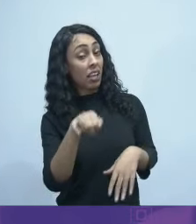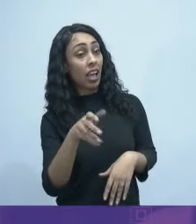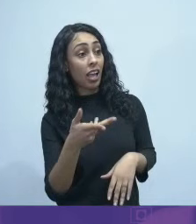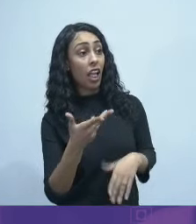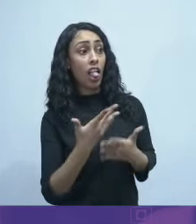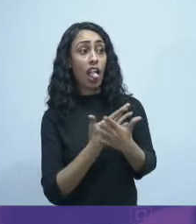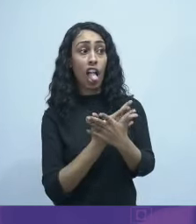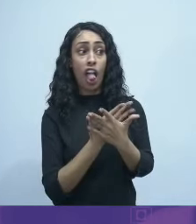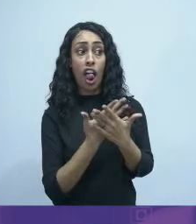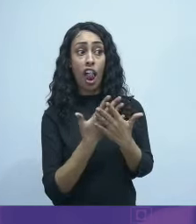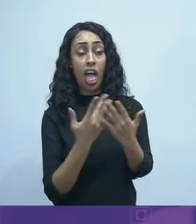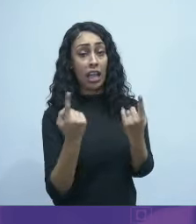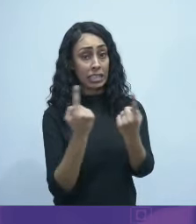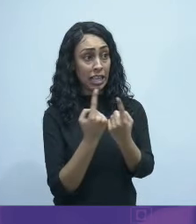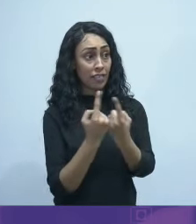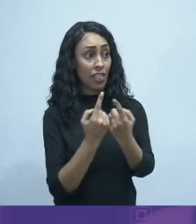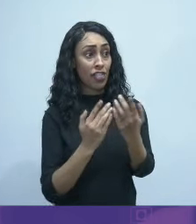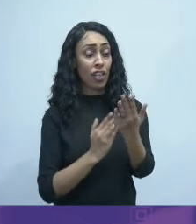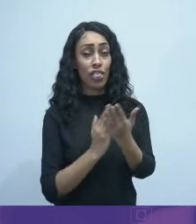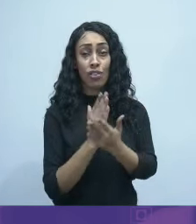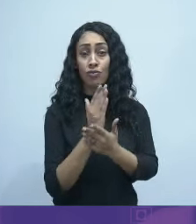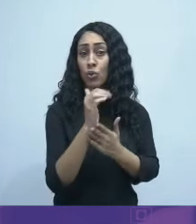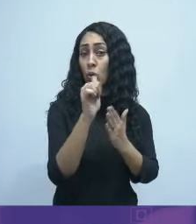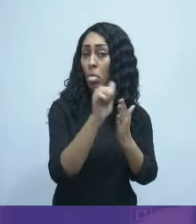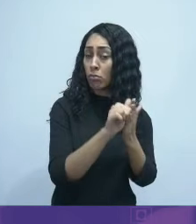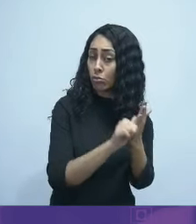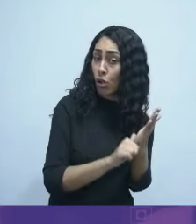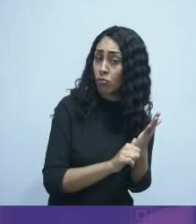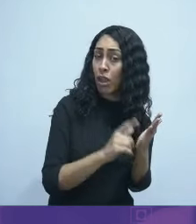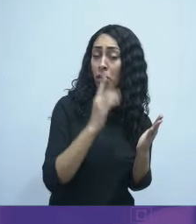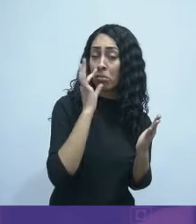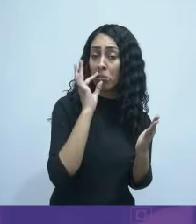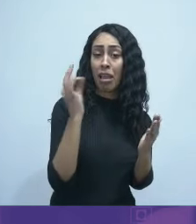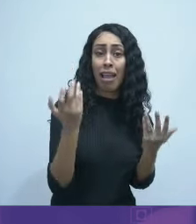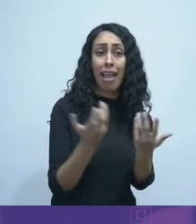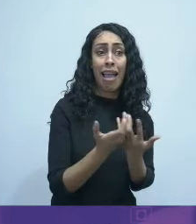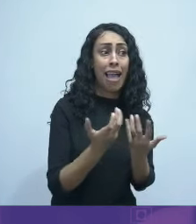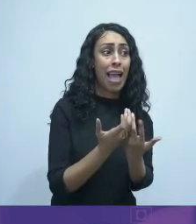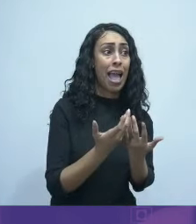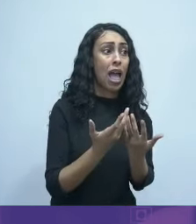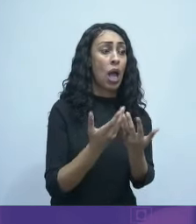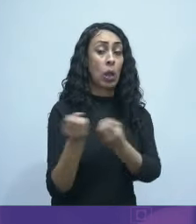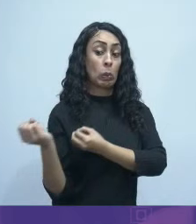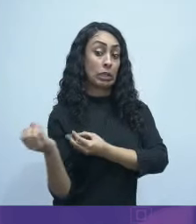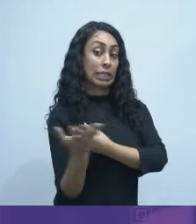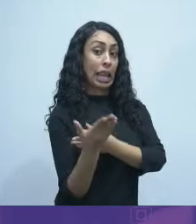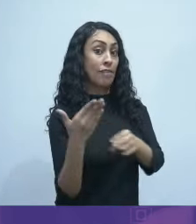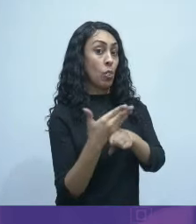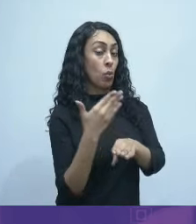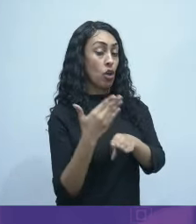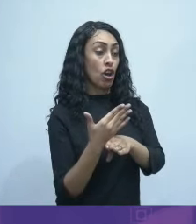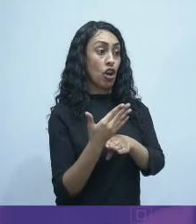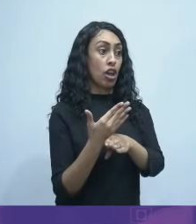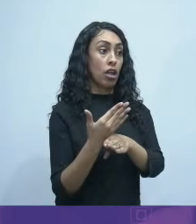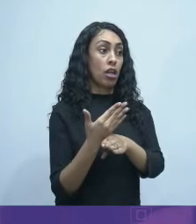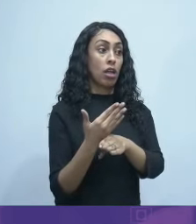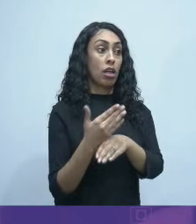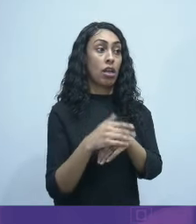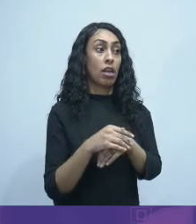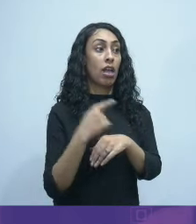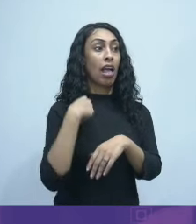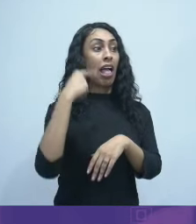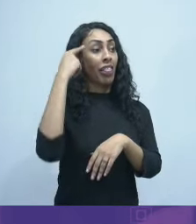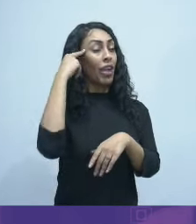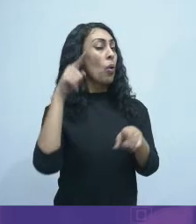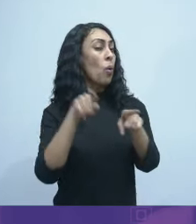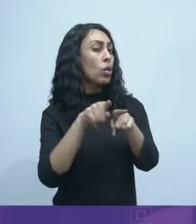mean, there are lots of things that you can do, as in through the programming that you do, or on how you and where you deliver the work, that you're doing that. And I think